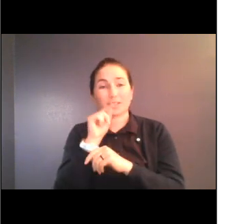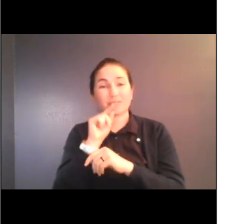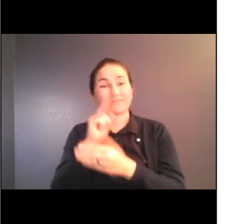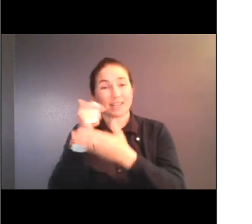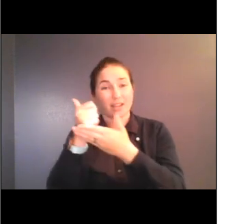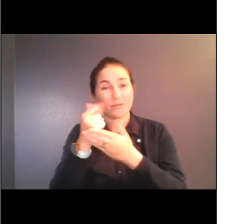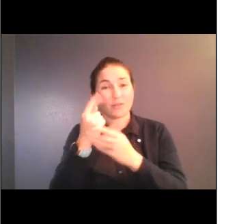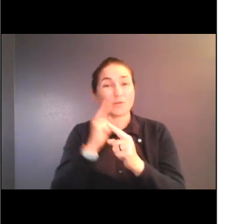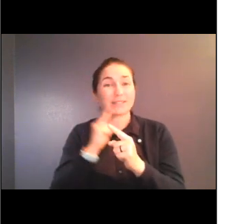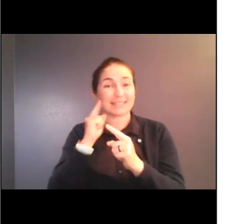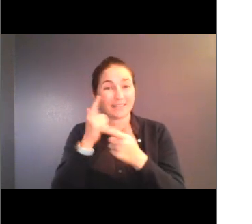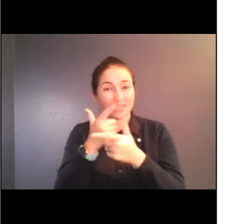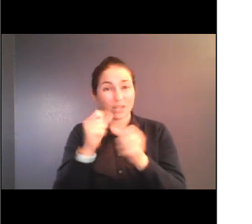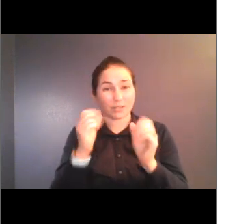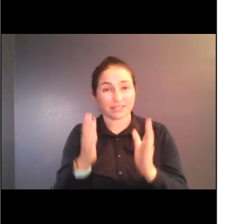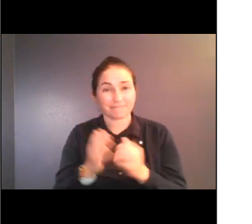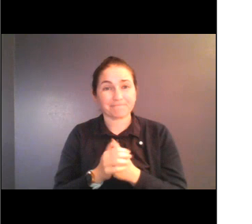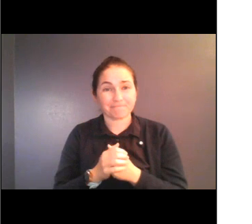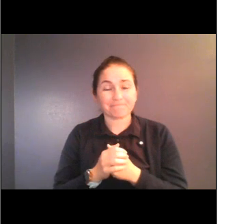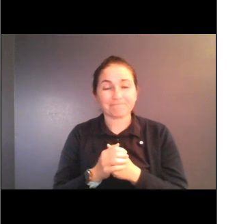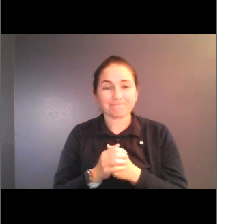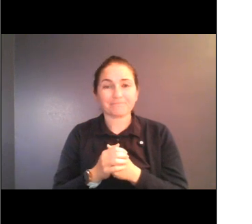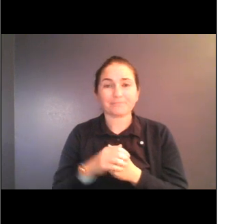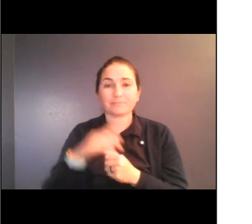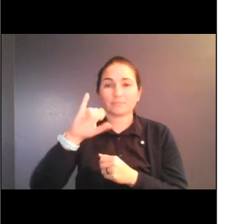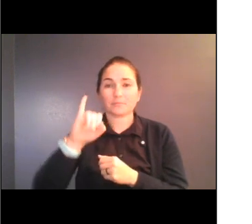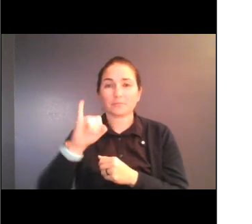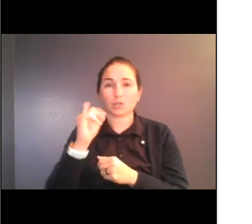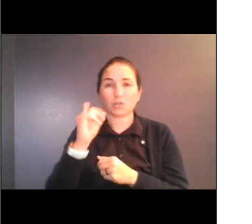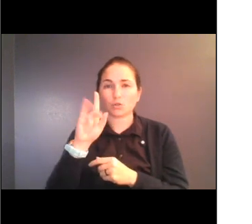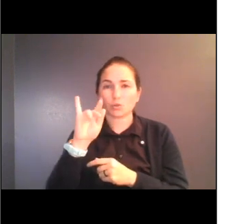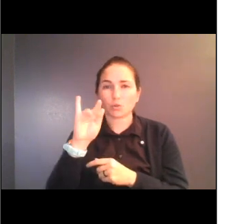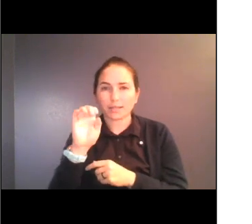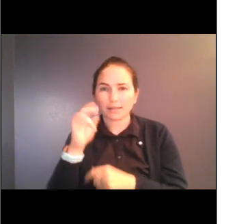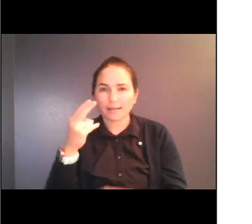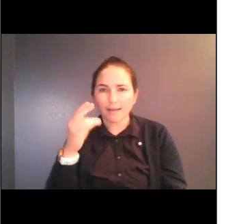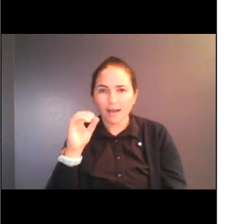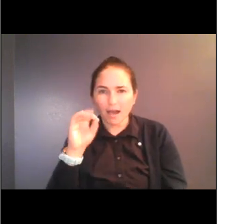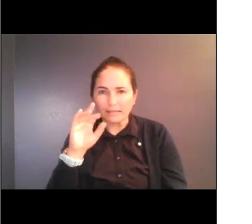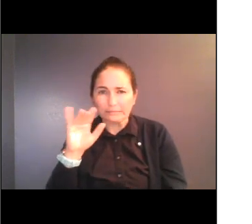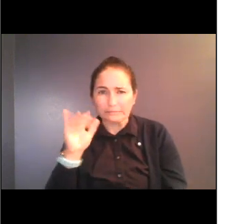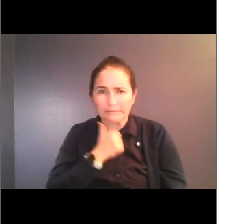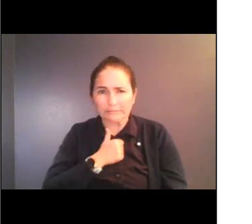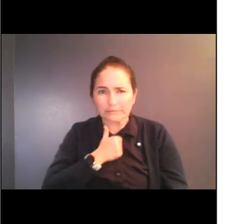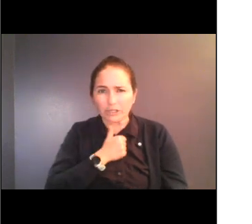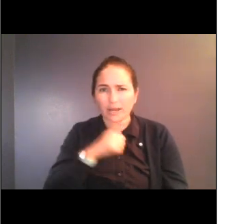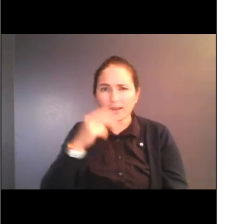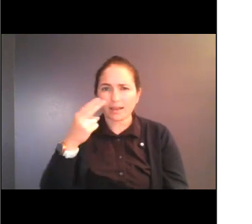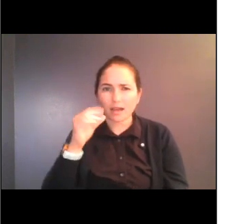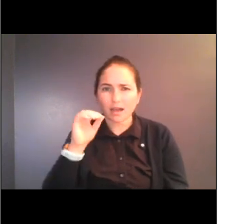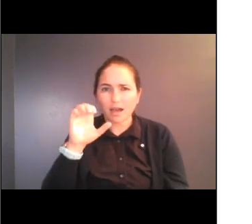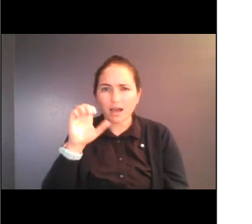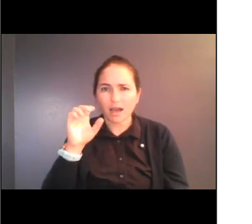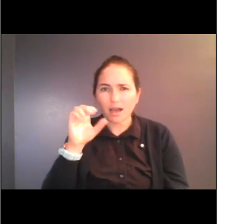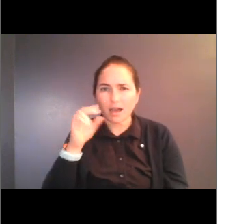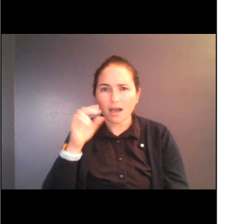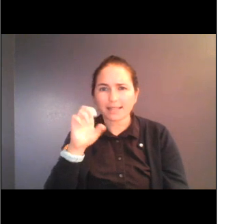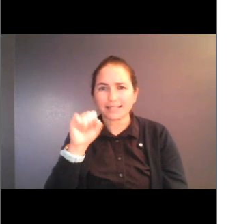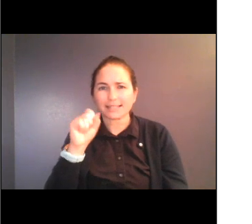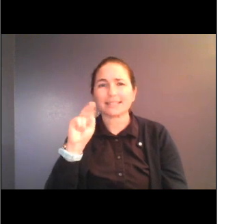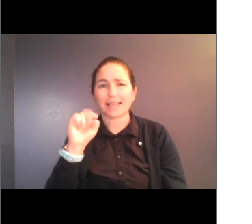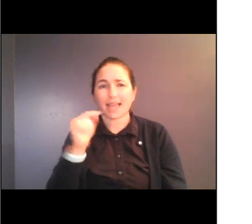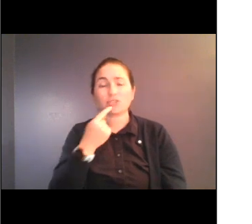for deaf linguists. And Julie Hawkins, I'm so sorry, Hawkinsane says, it has been a